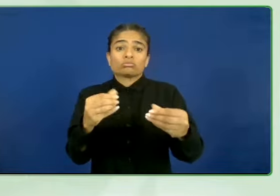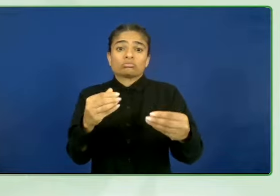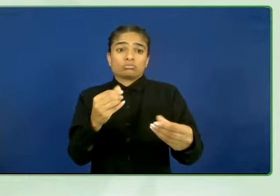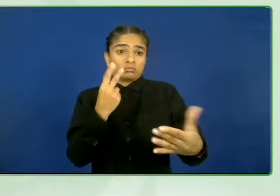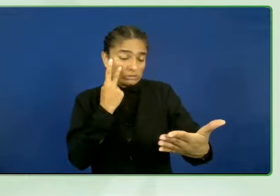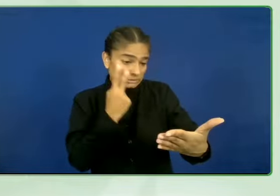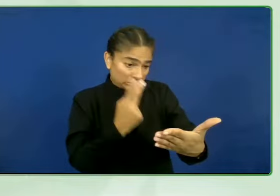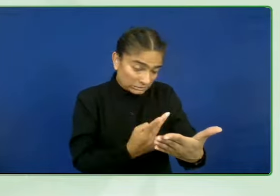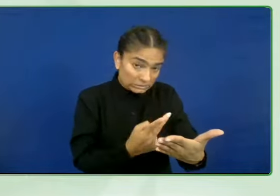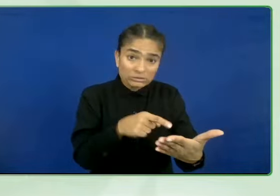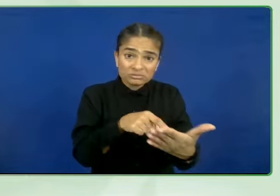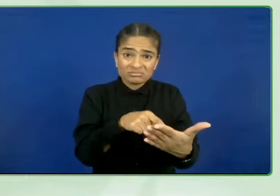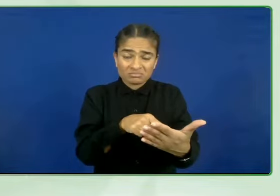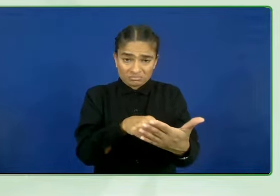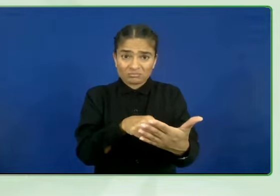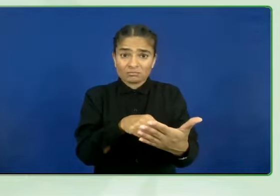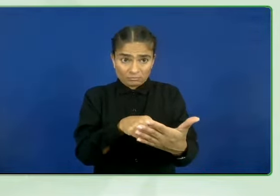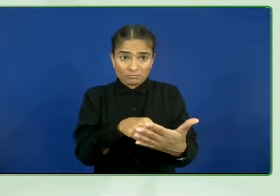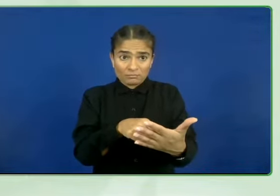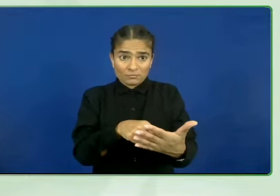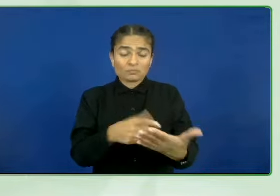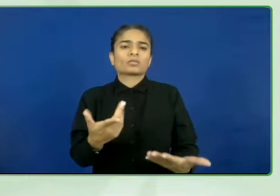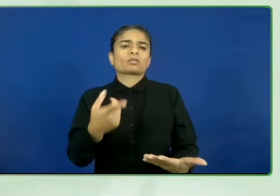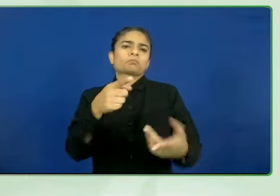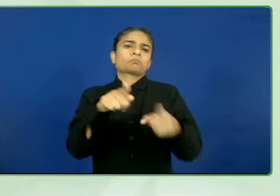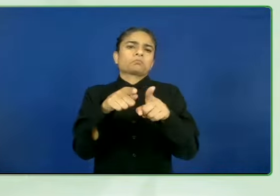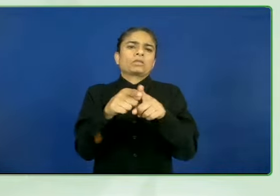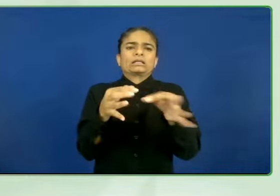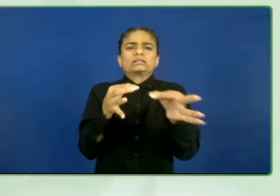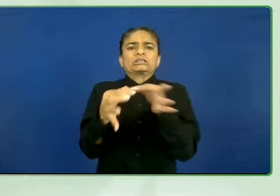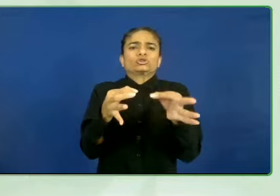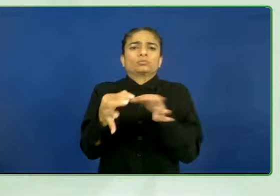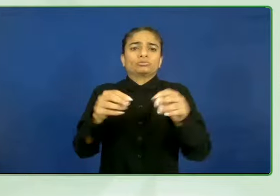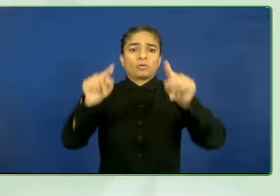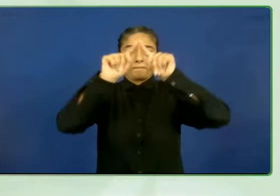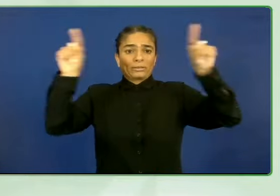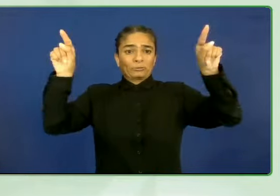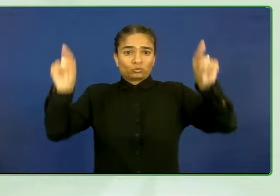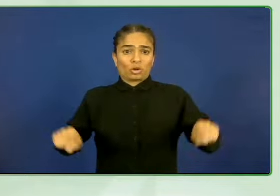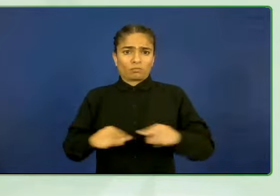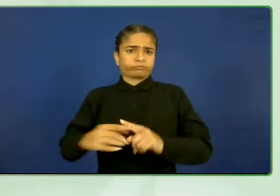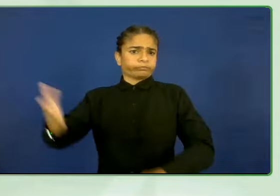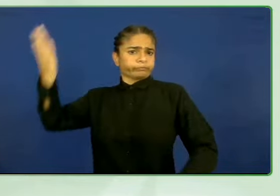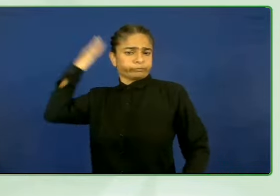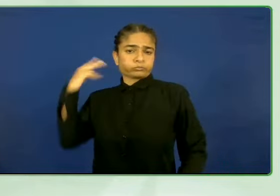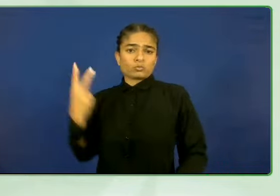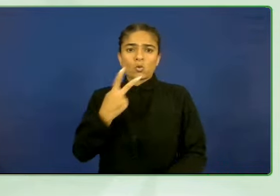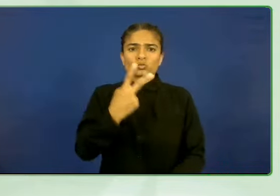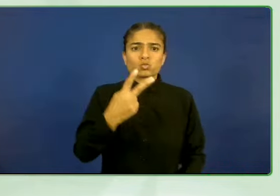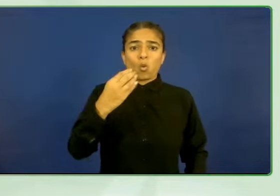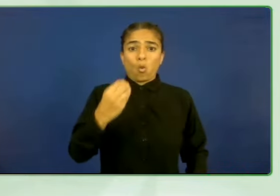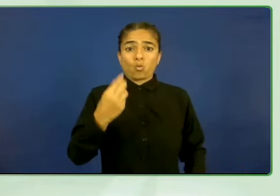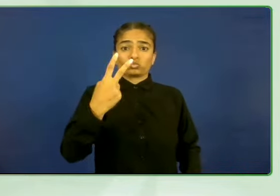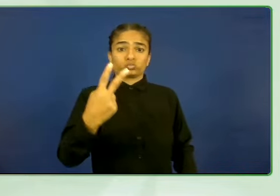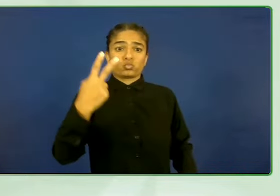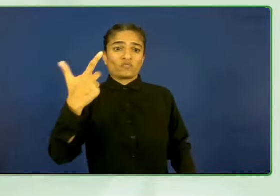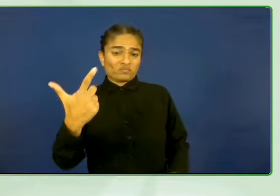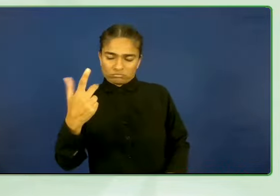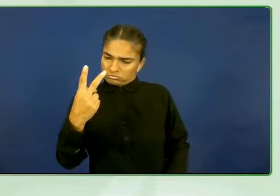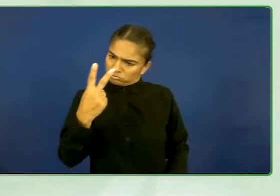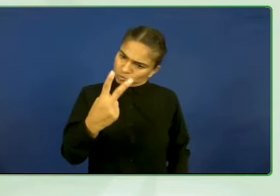hear the description of the pictures. 2024, London decided to have the first exhibition in